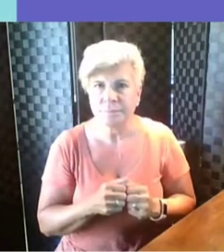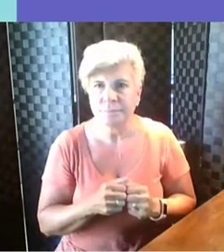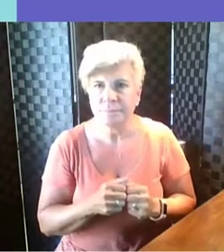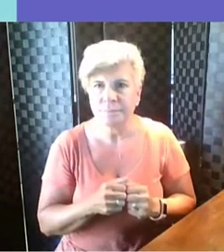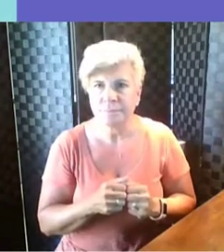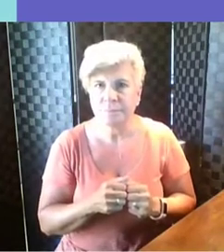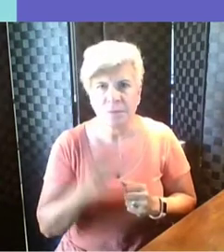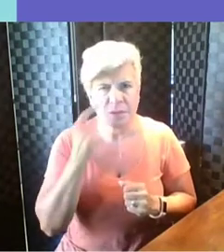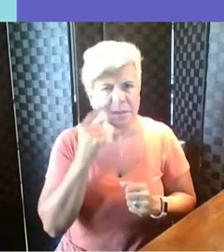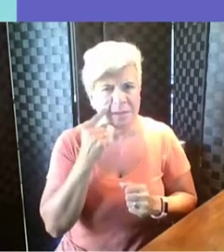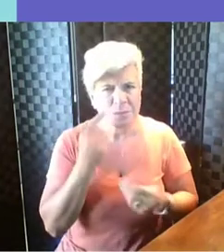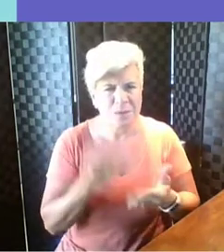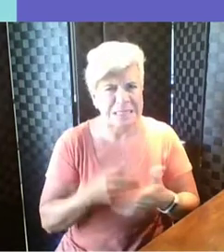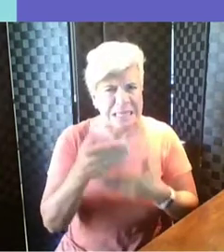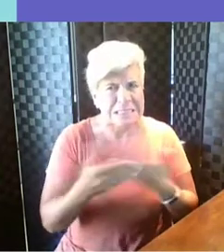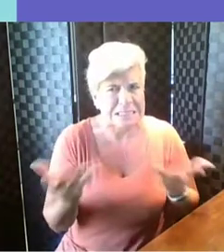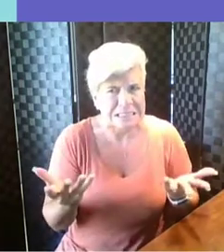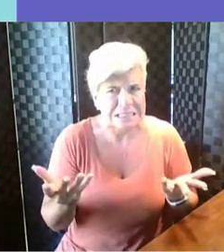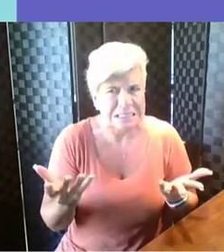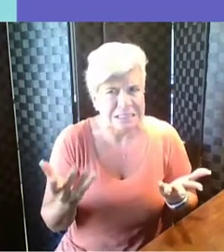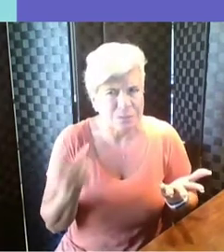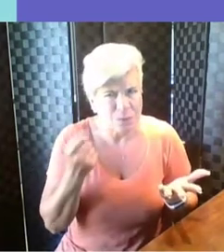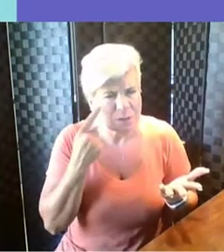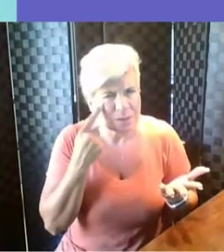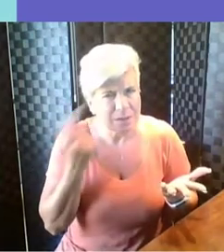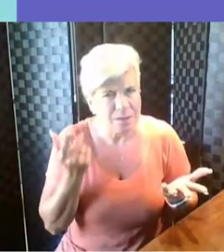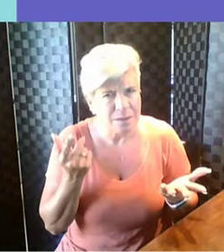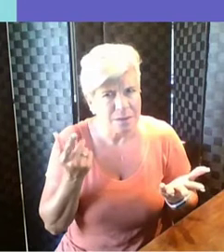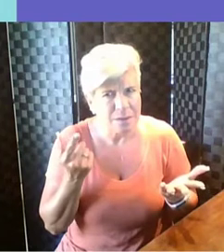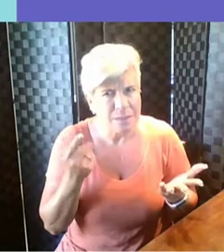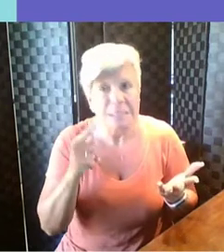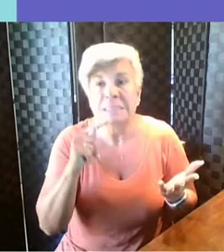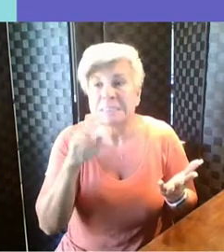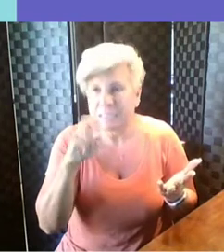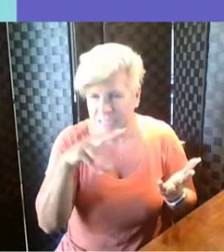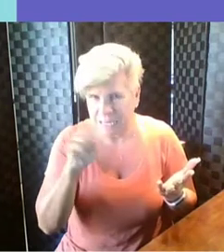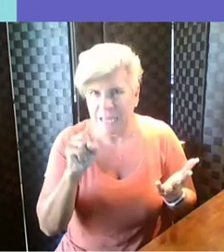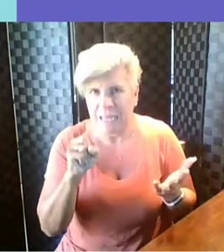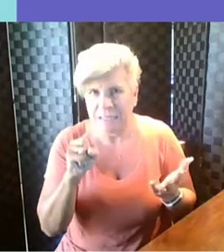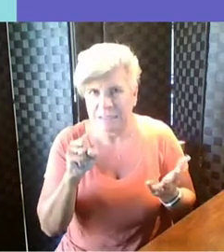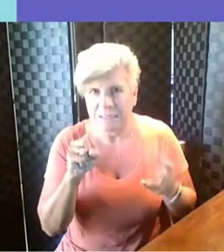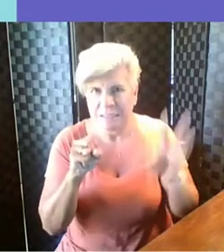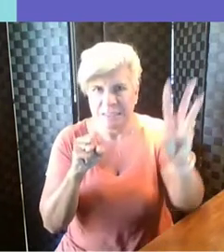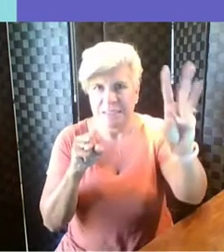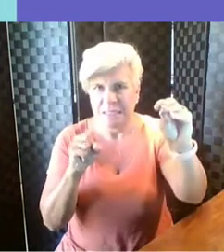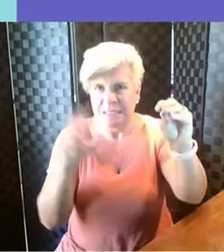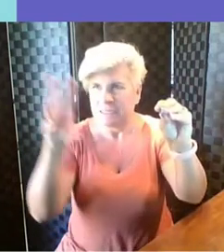What do you think we should bring next? I agree. I think the 10 should come next.